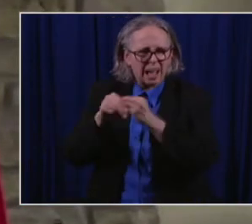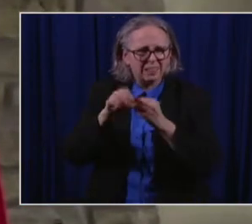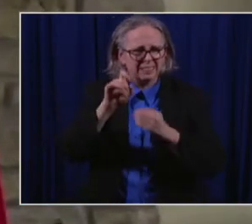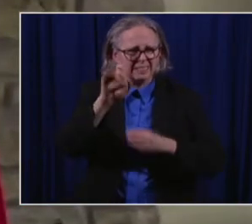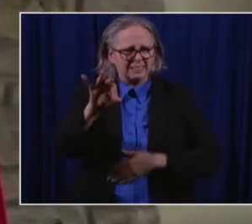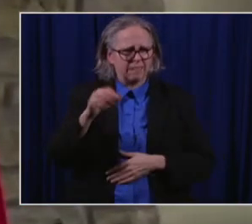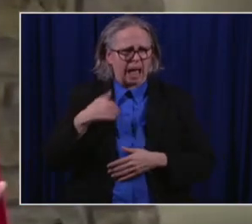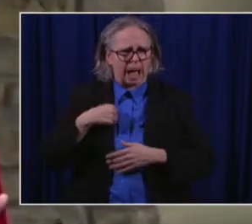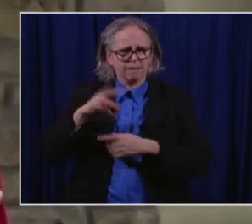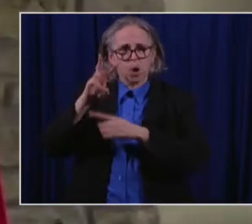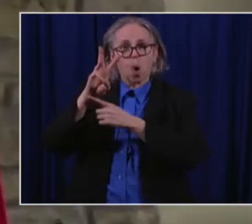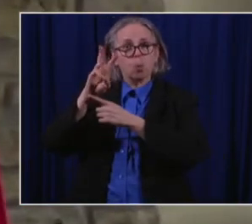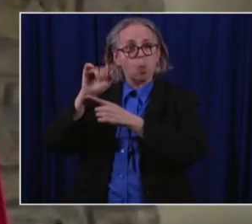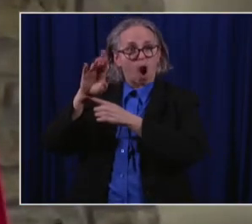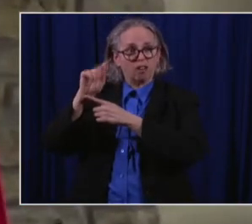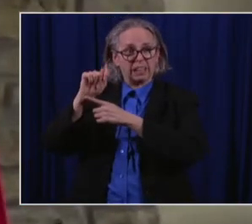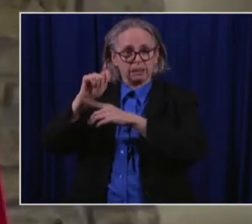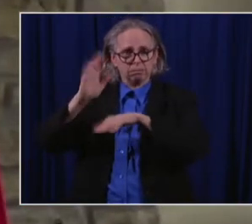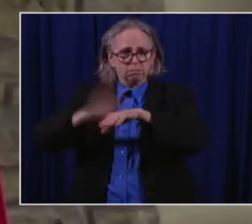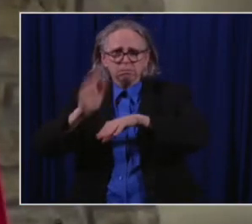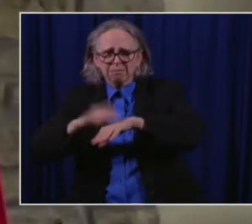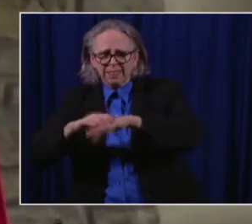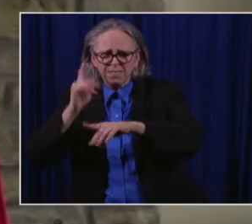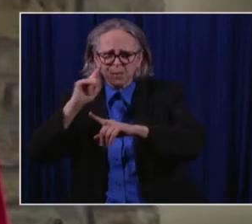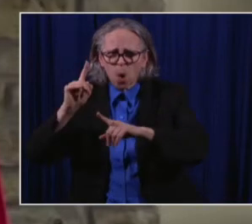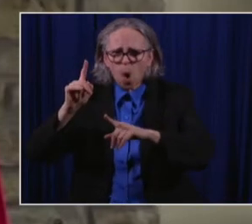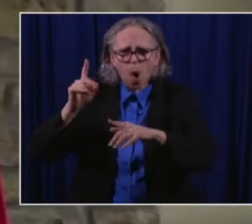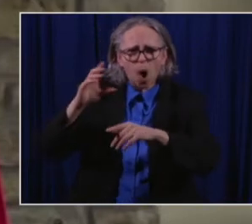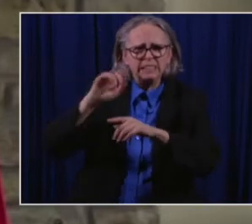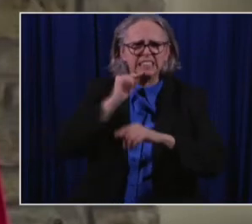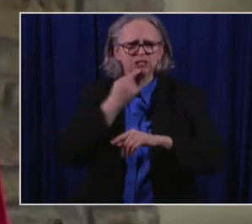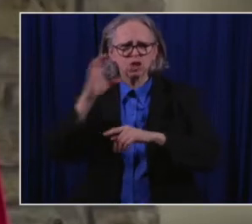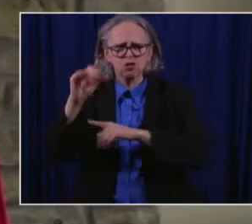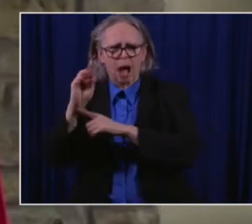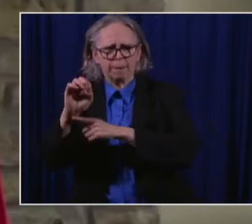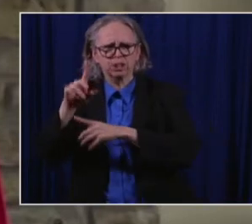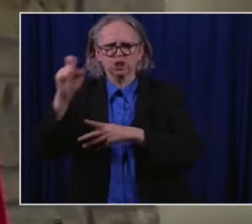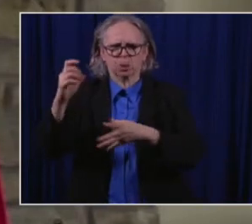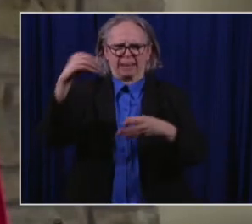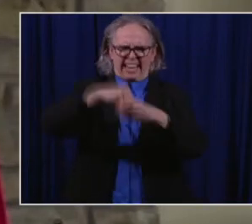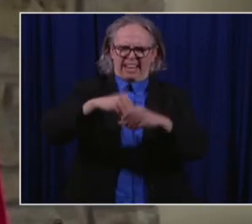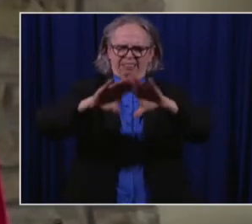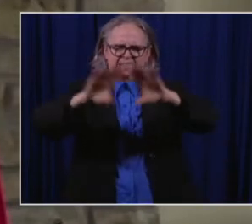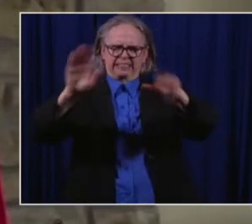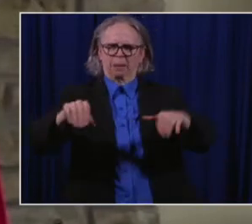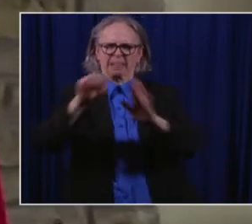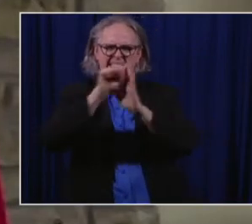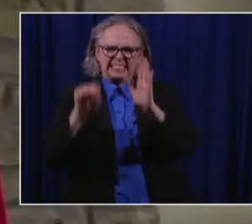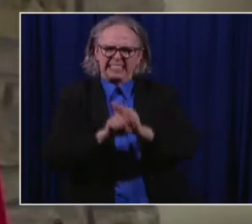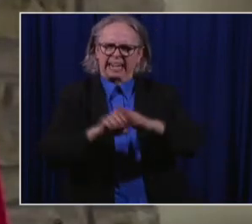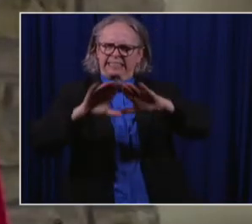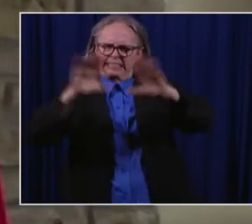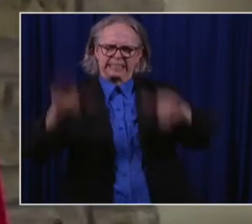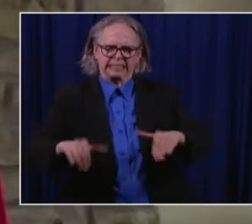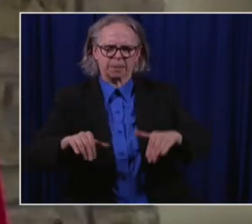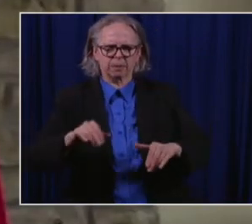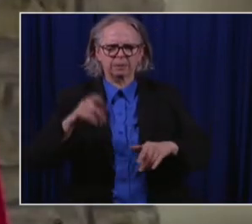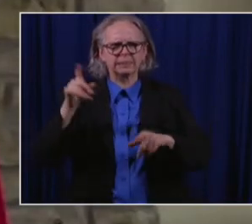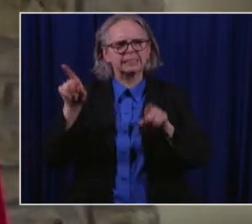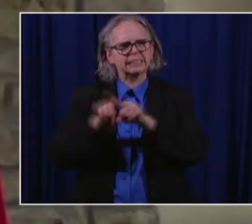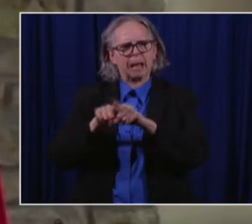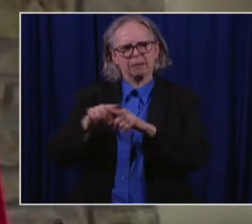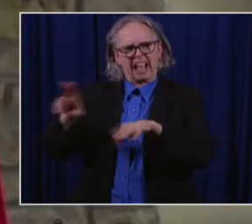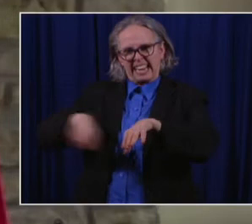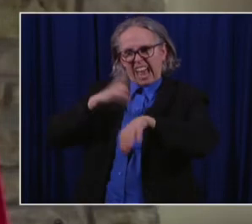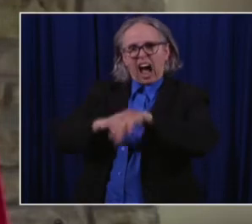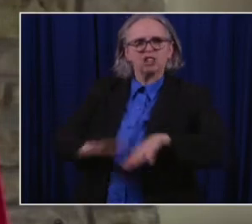database, needs to be in the national database. And we need to require that. For the most serious crimes,